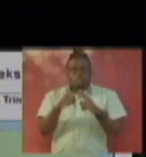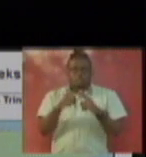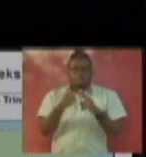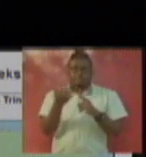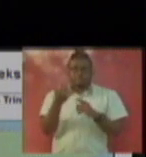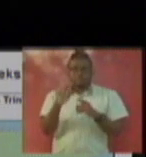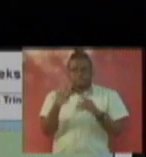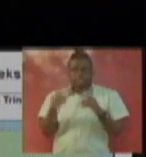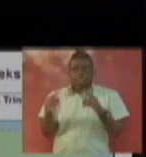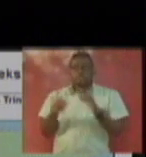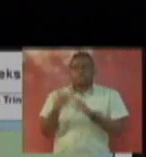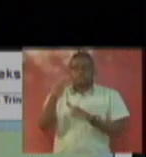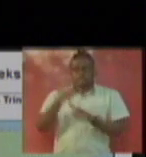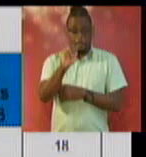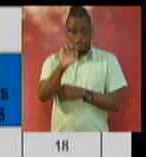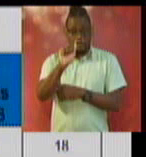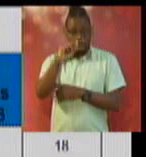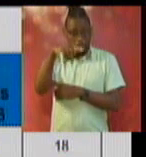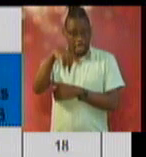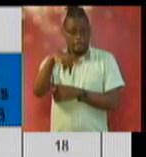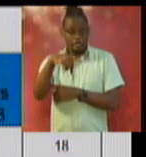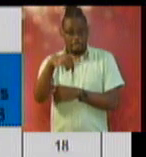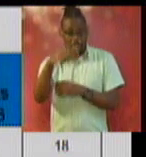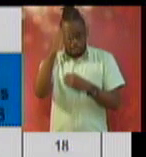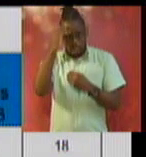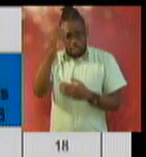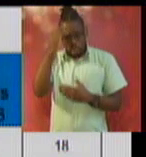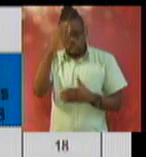the board during the second half of November.